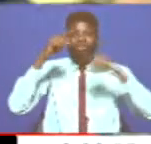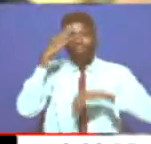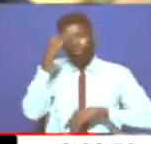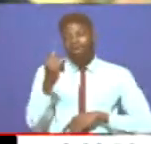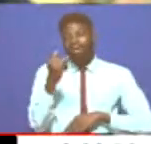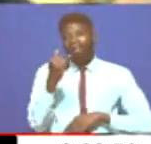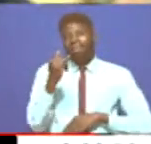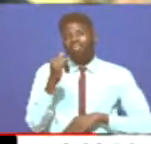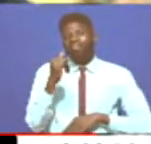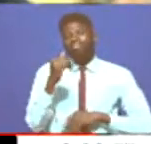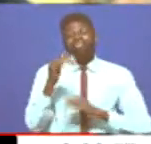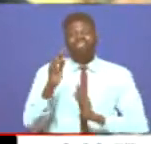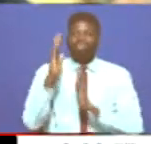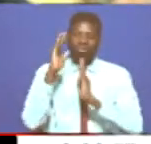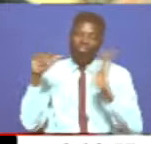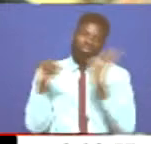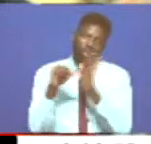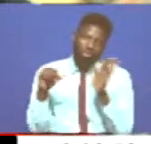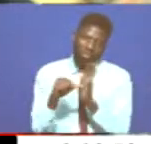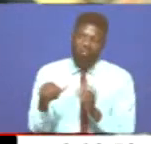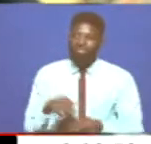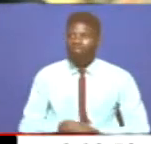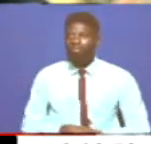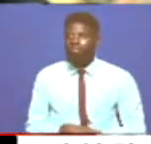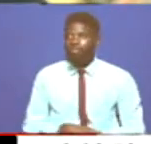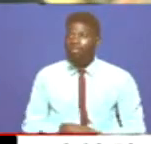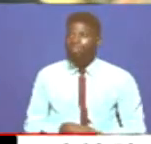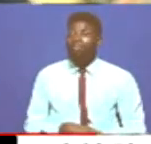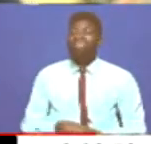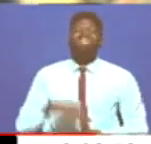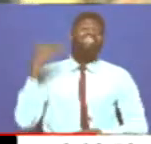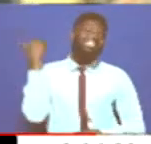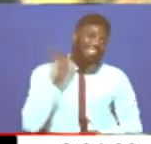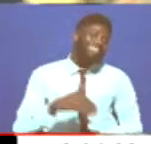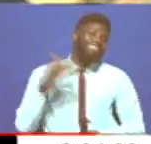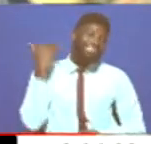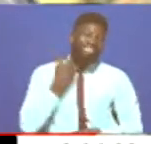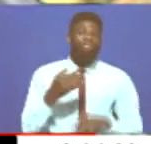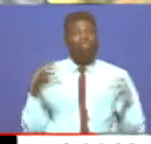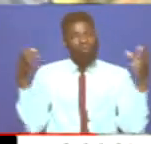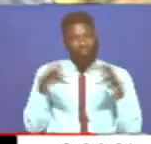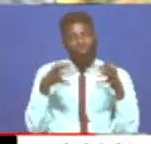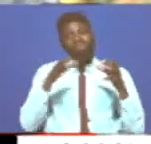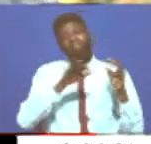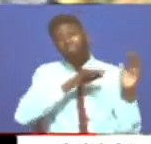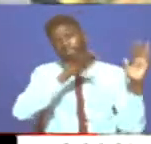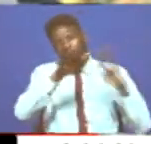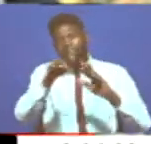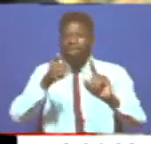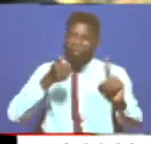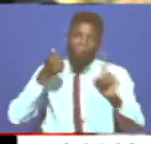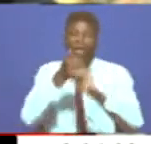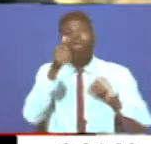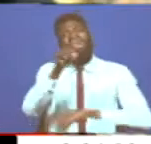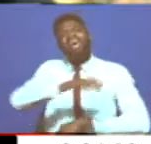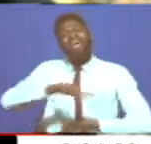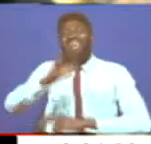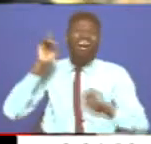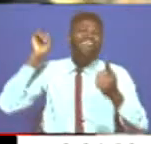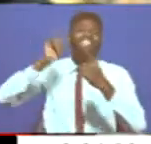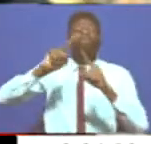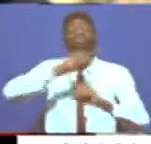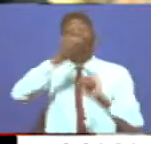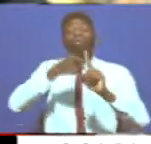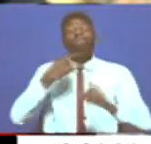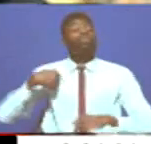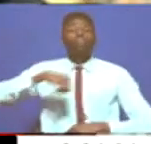displacement. Hii kasi ya wakora inashambulia ya hii mpaka lini. Na tumeumia hata